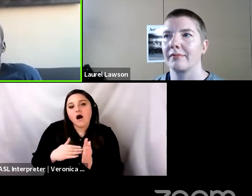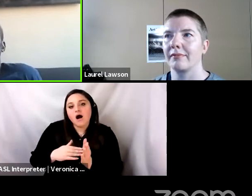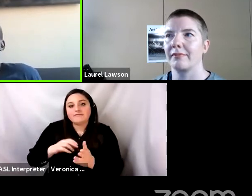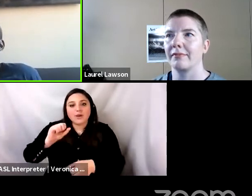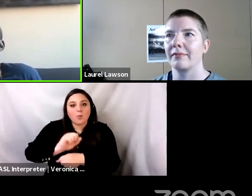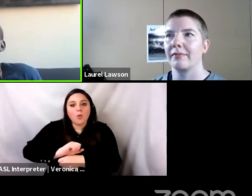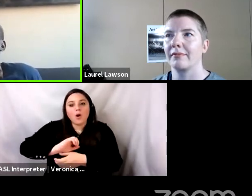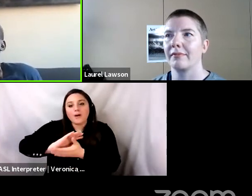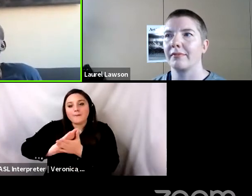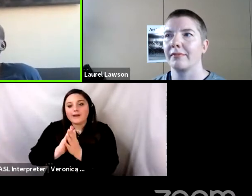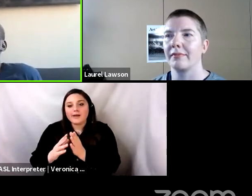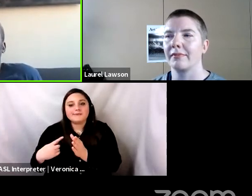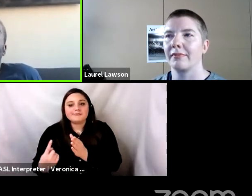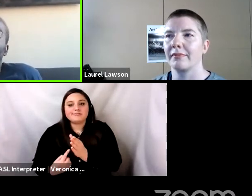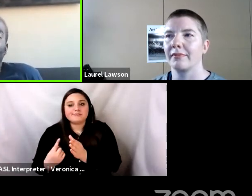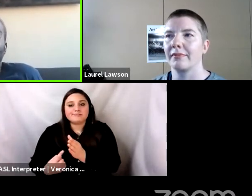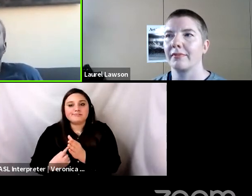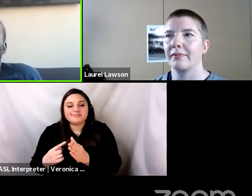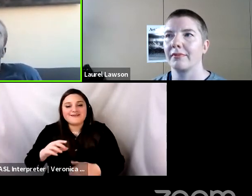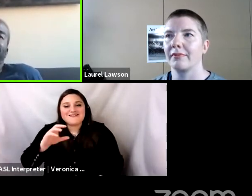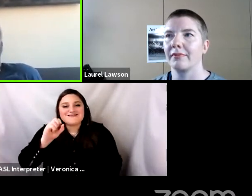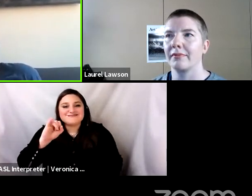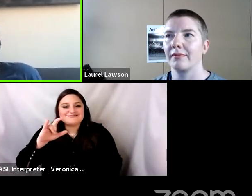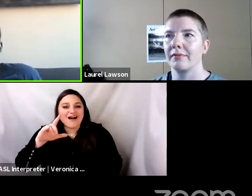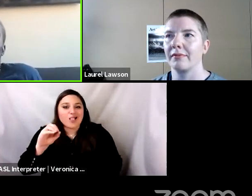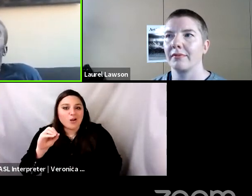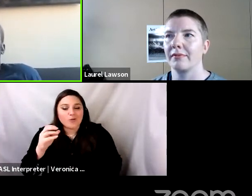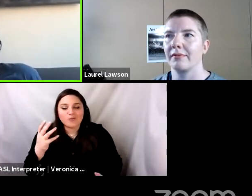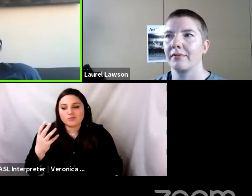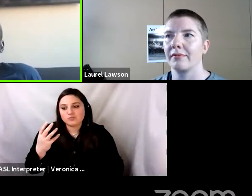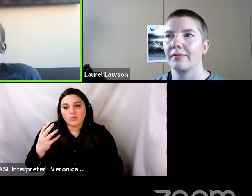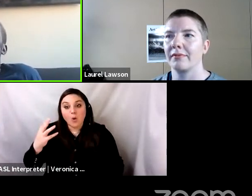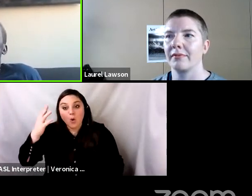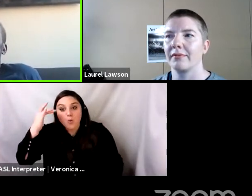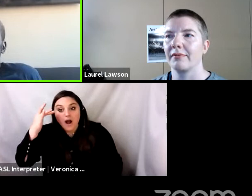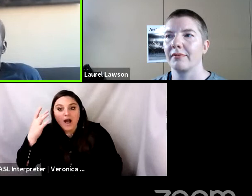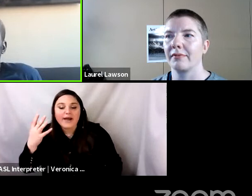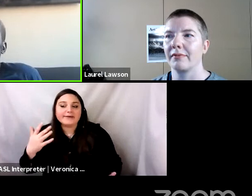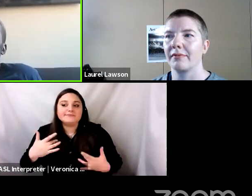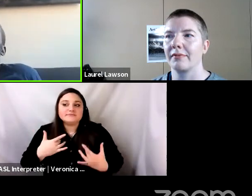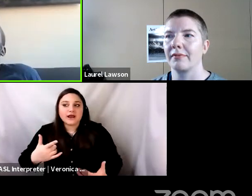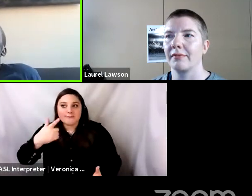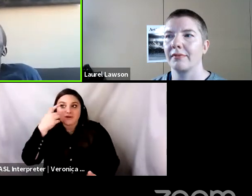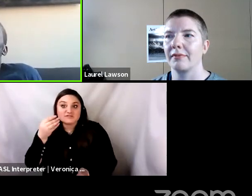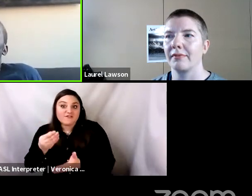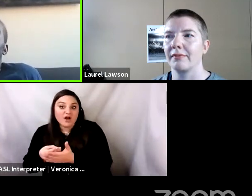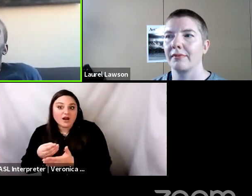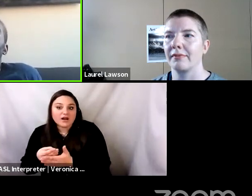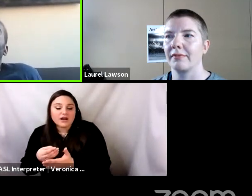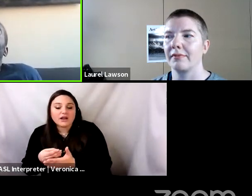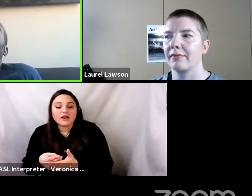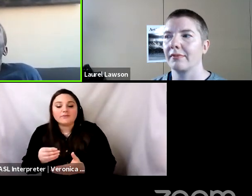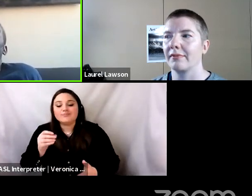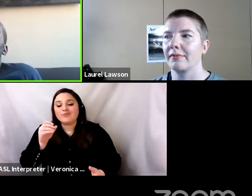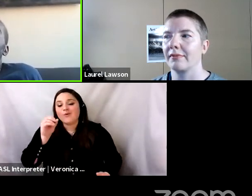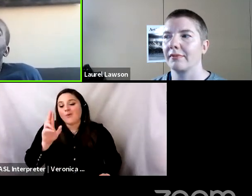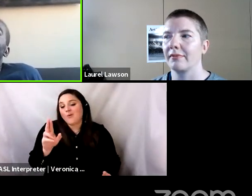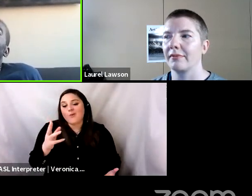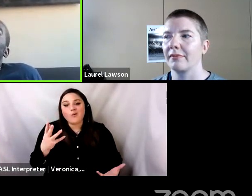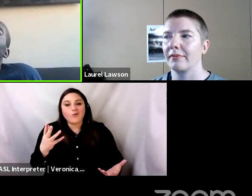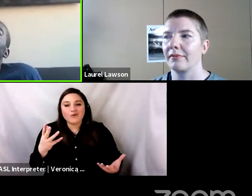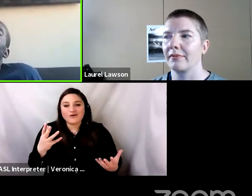so they're only, or because of venues maybe, but which is probably just a product of funding. But nevertheless, like